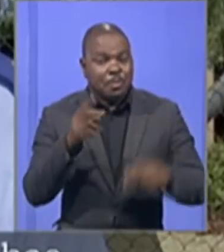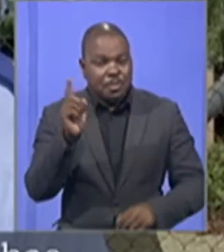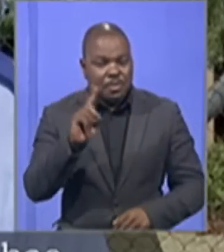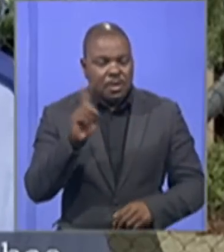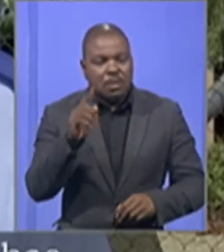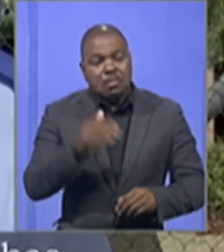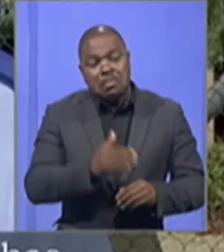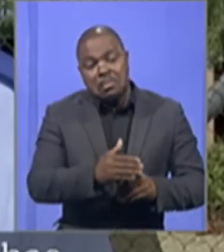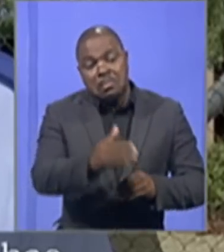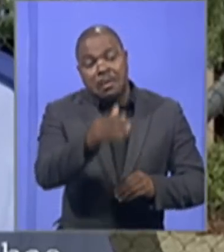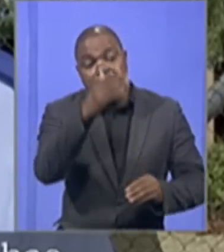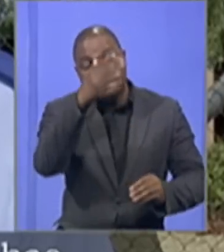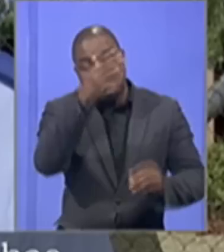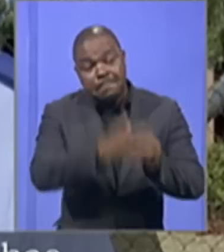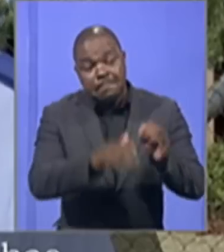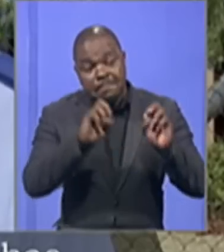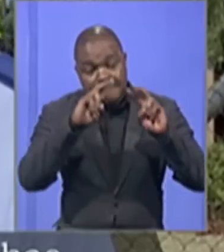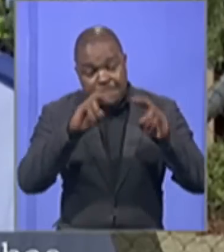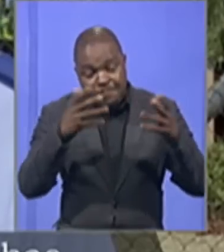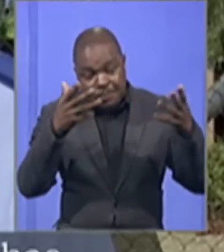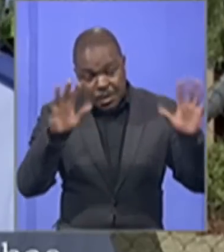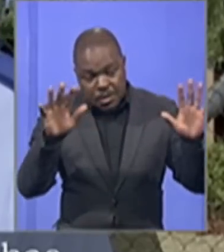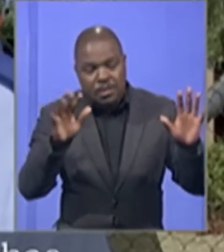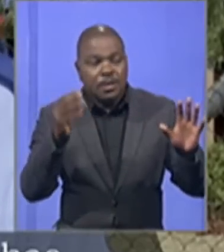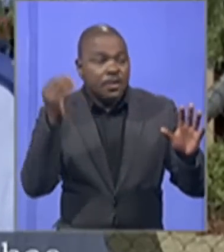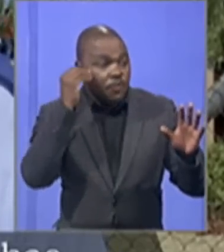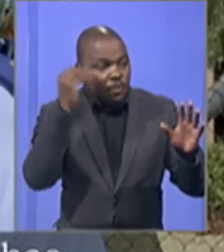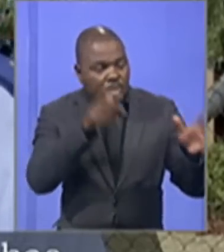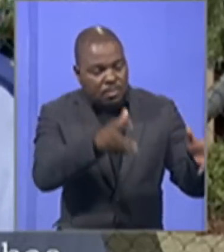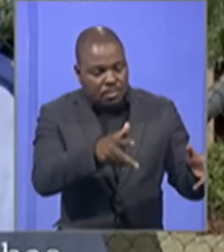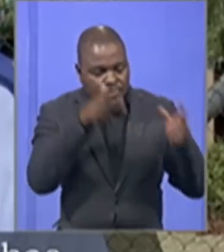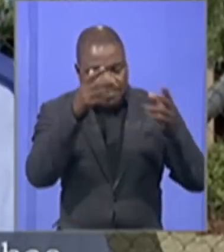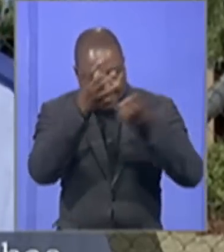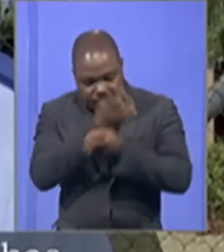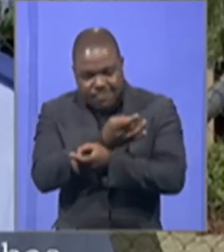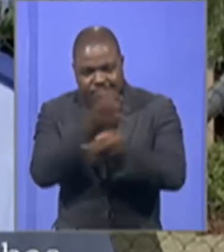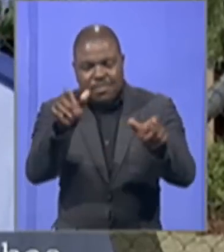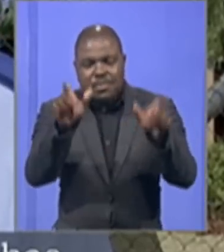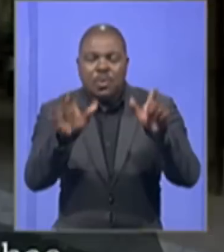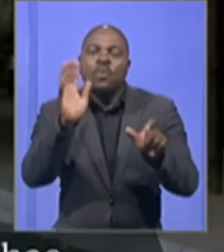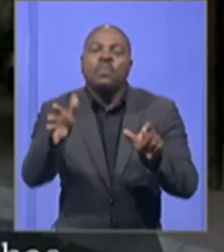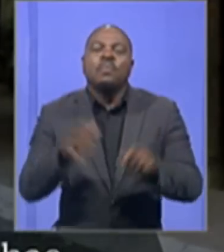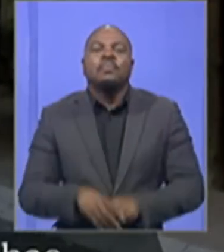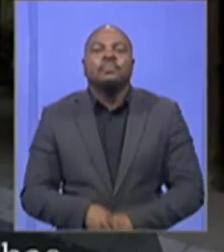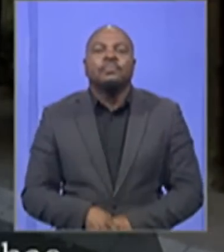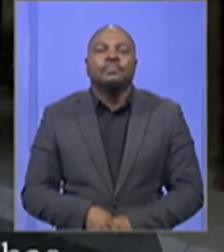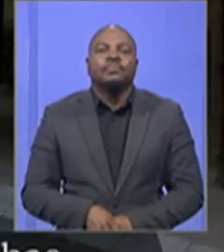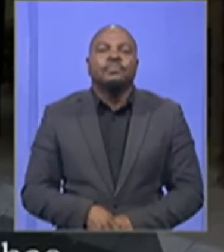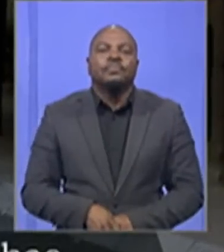as soon as they are done, then that information will be communicated accordingly.